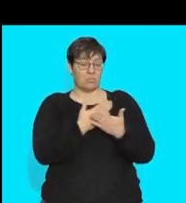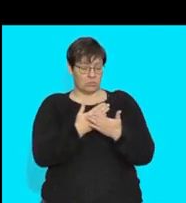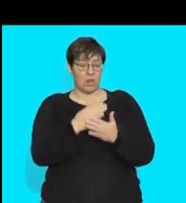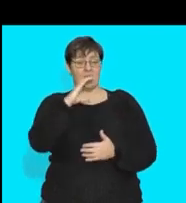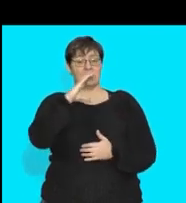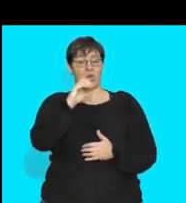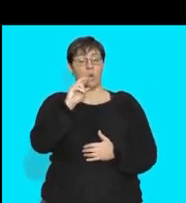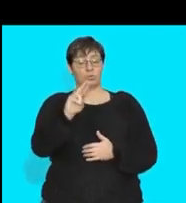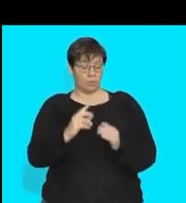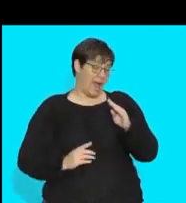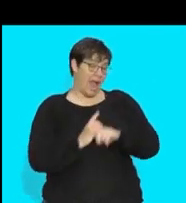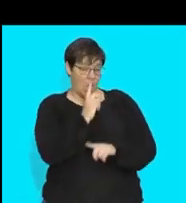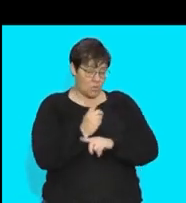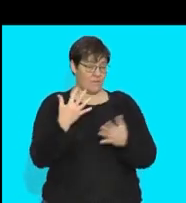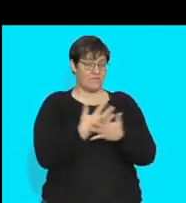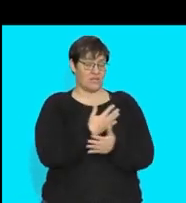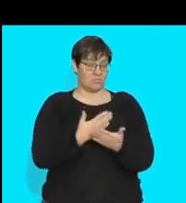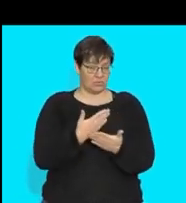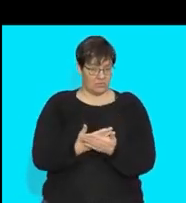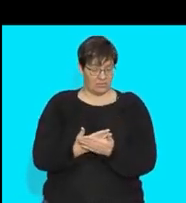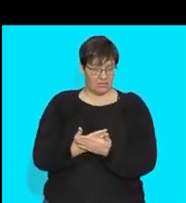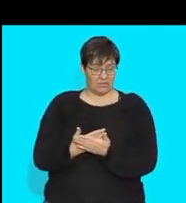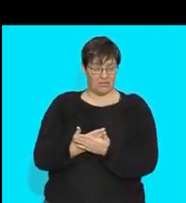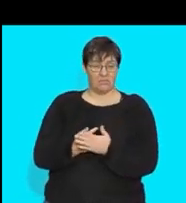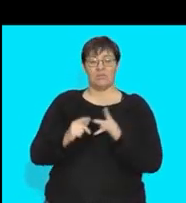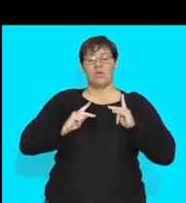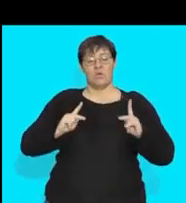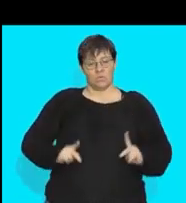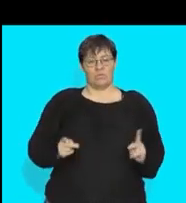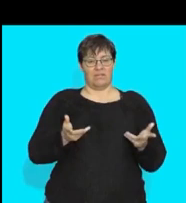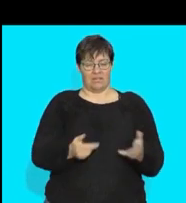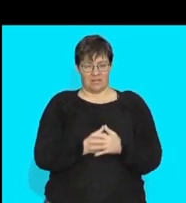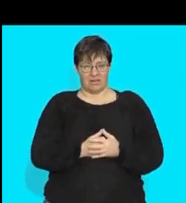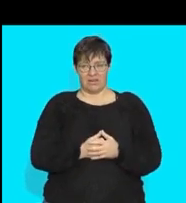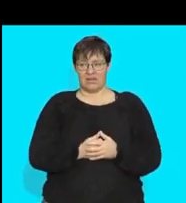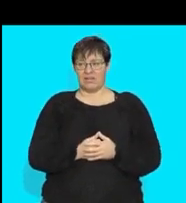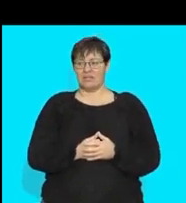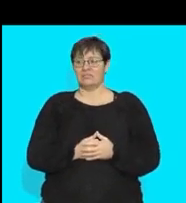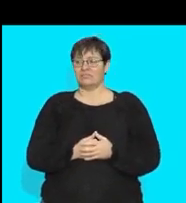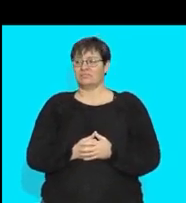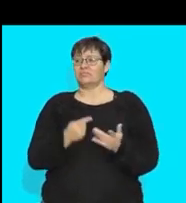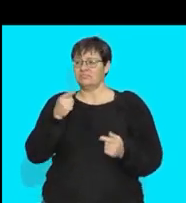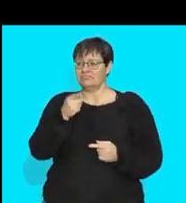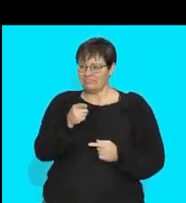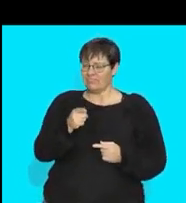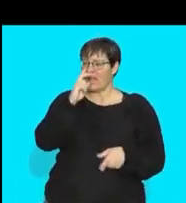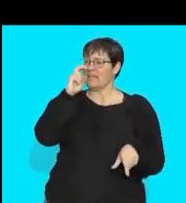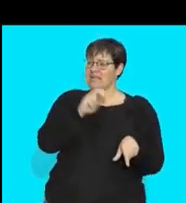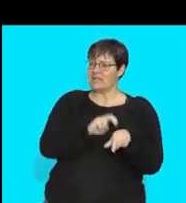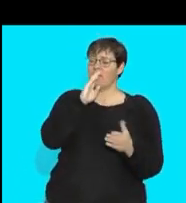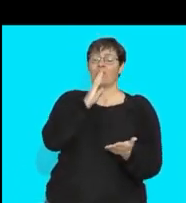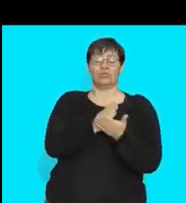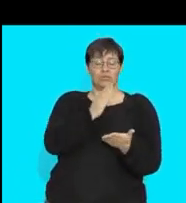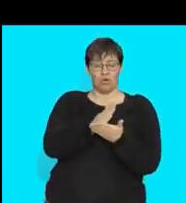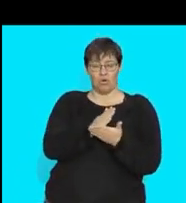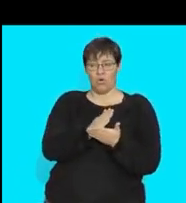out as quickly as possible. This is, as I said, this is the human one, this is squamous epithelium, and we need to make sure that diffusion,